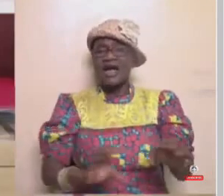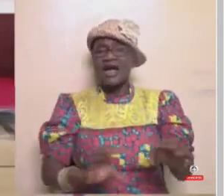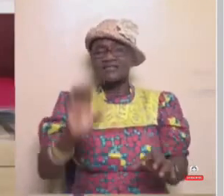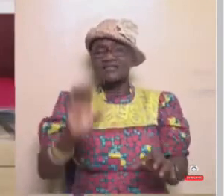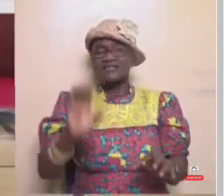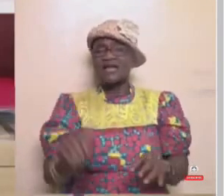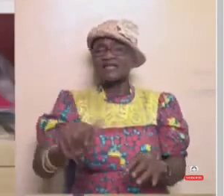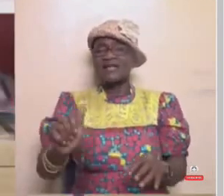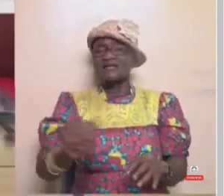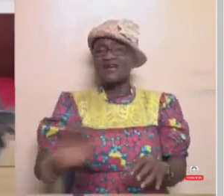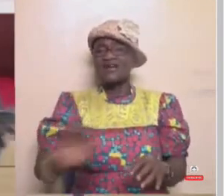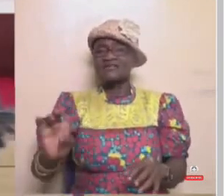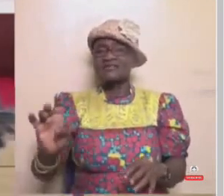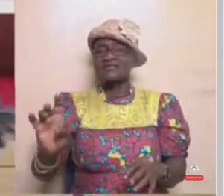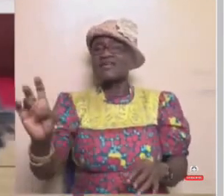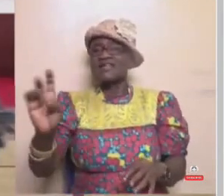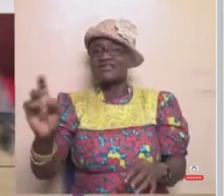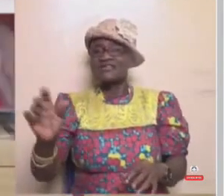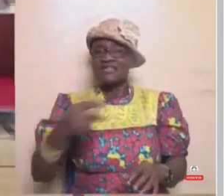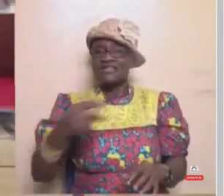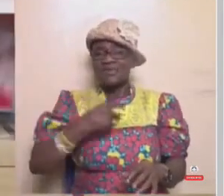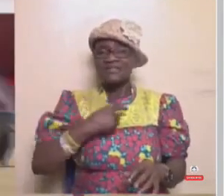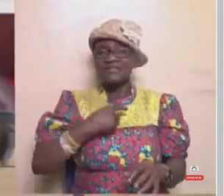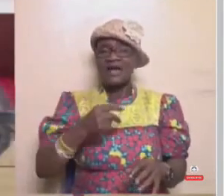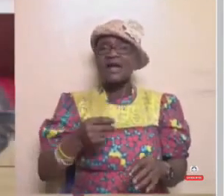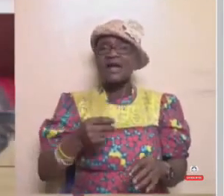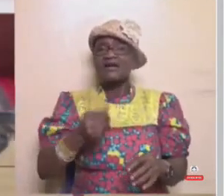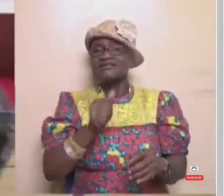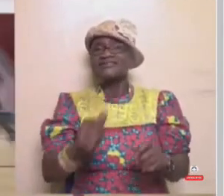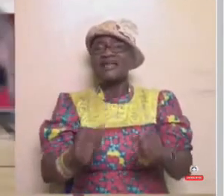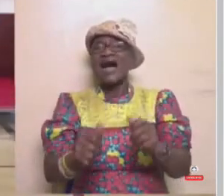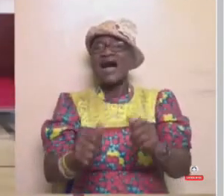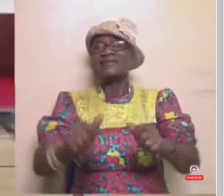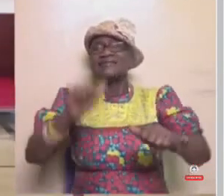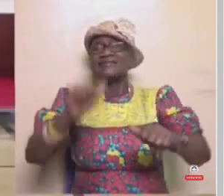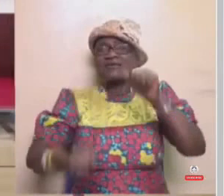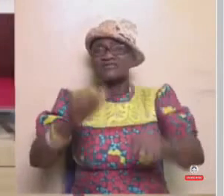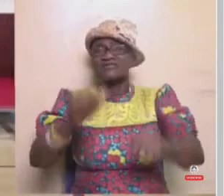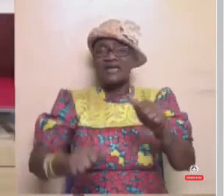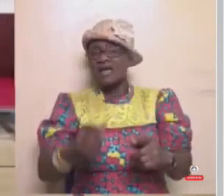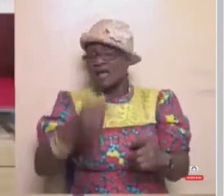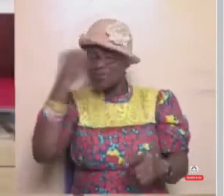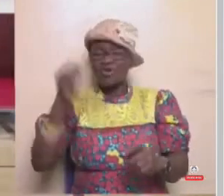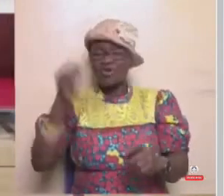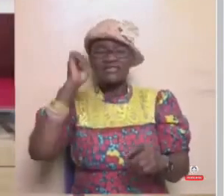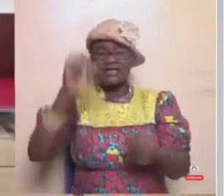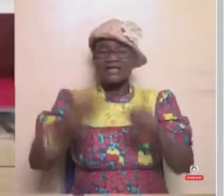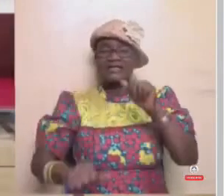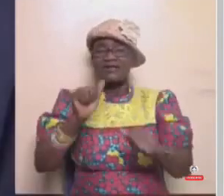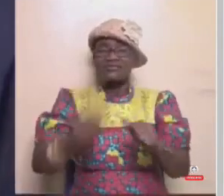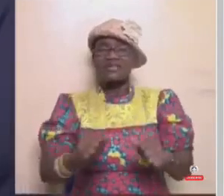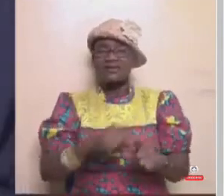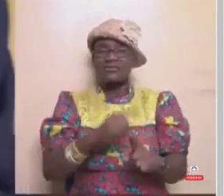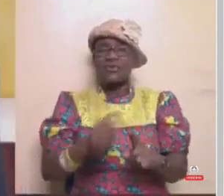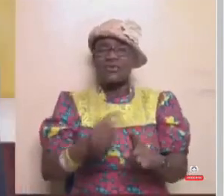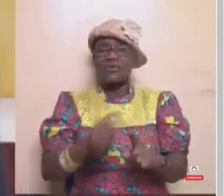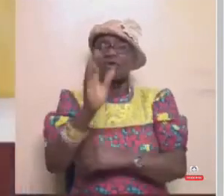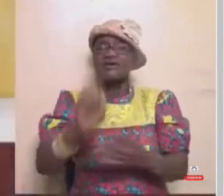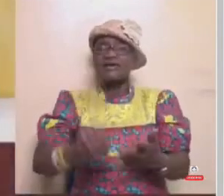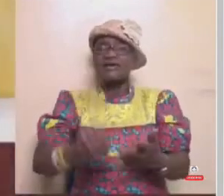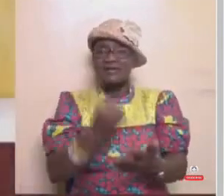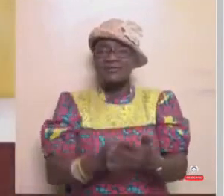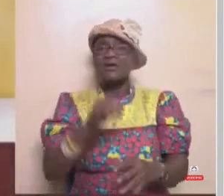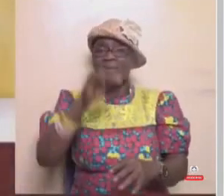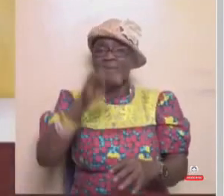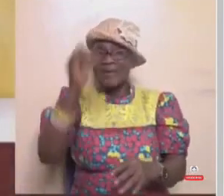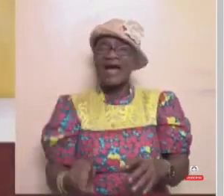Acts 10:17, Peter doubted. And because he doubted, even when God established by sign, baptizing